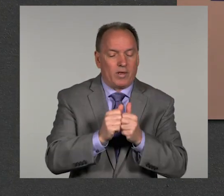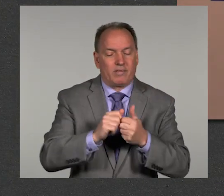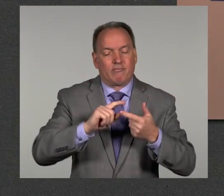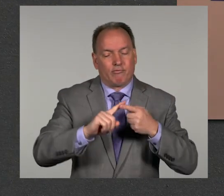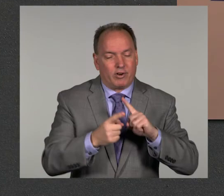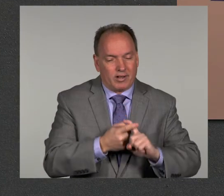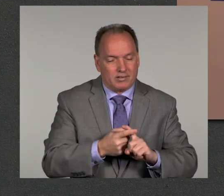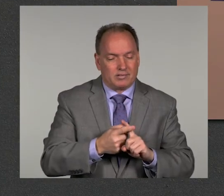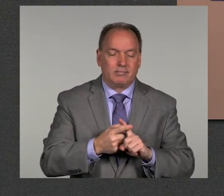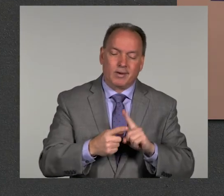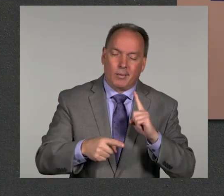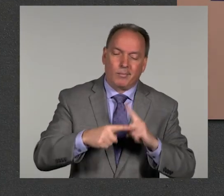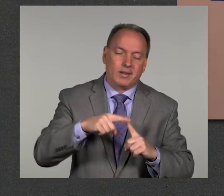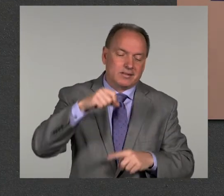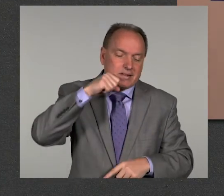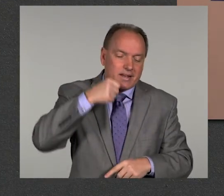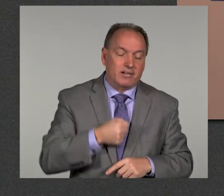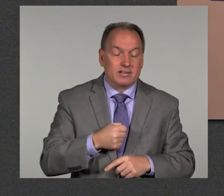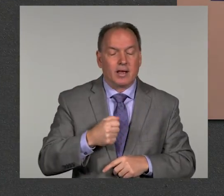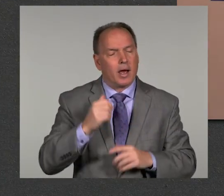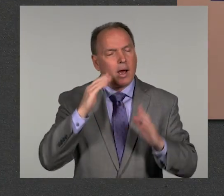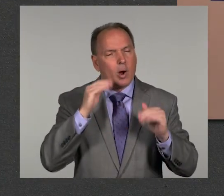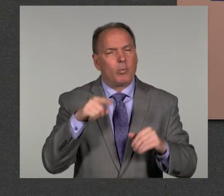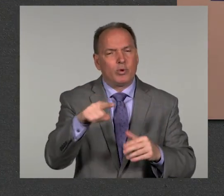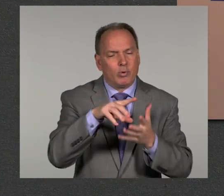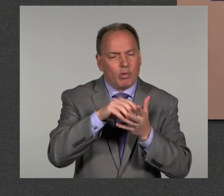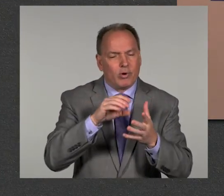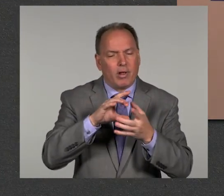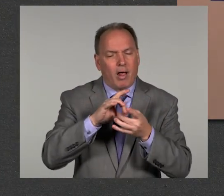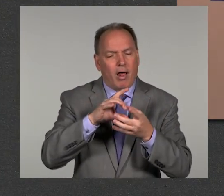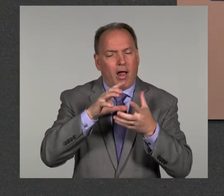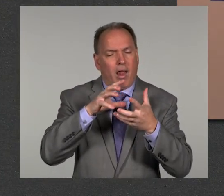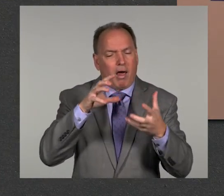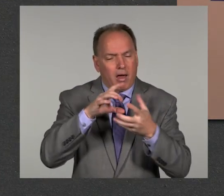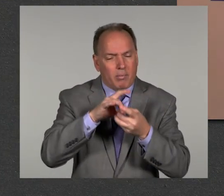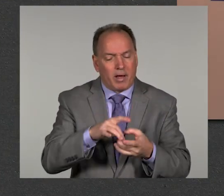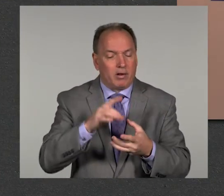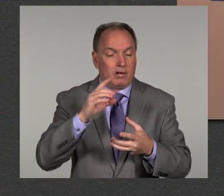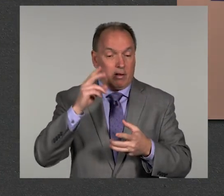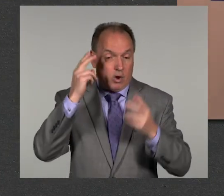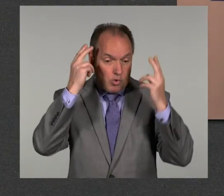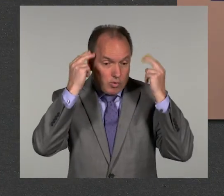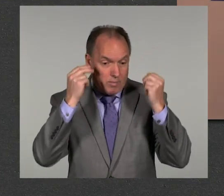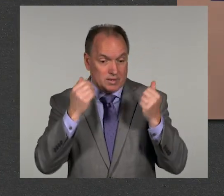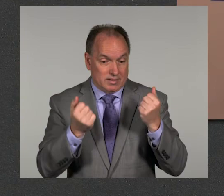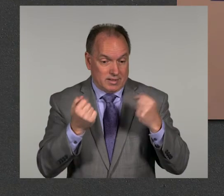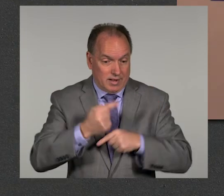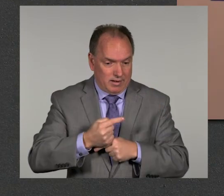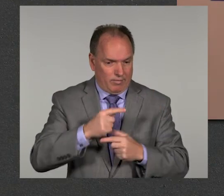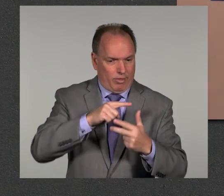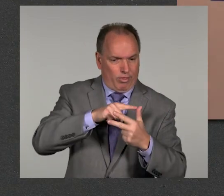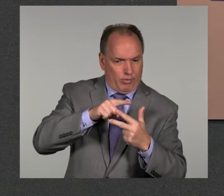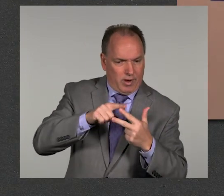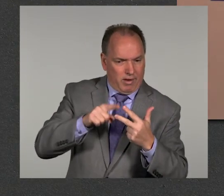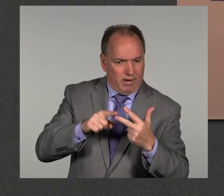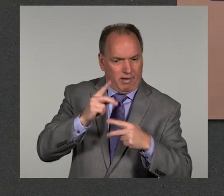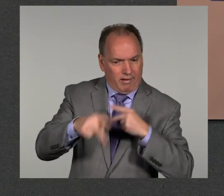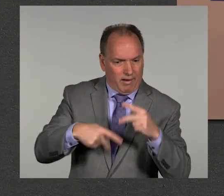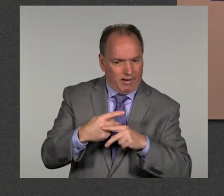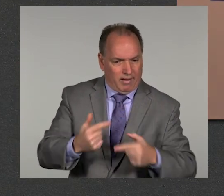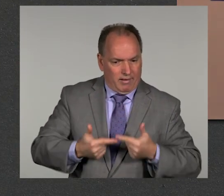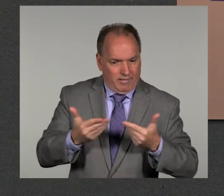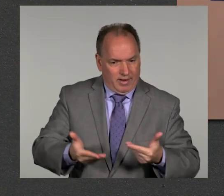friends. I hope you got to learn a lot about rabbits today, especially the three types of rabbits that live